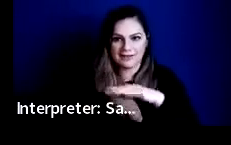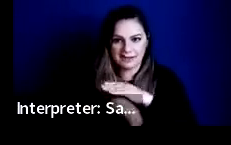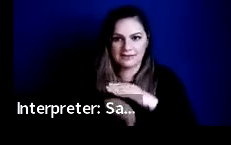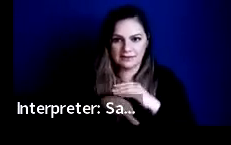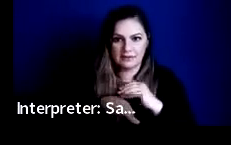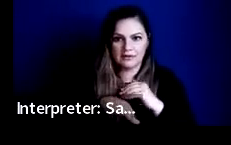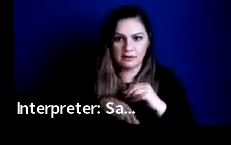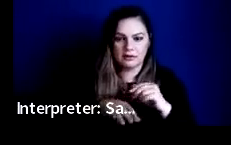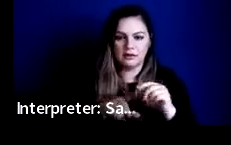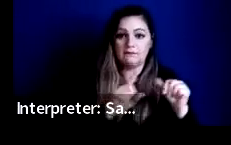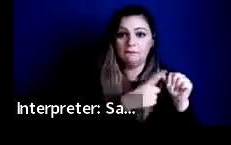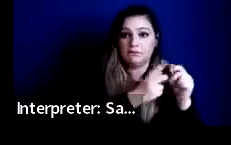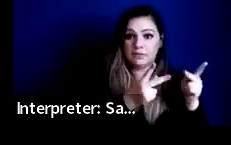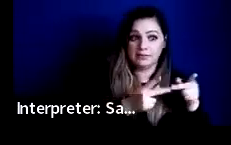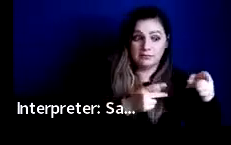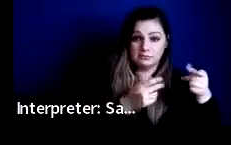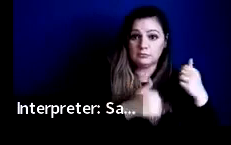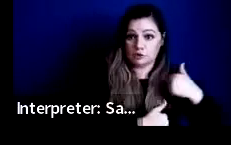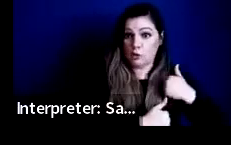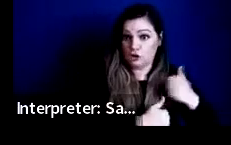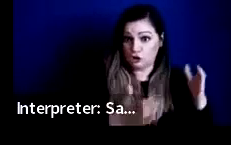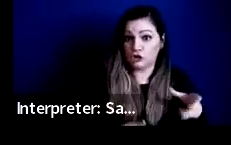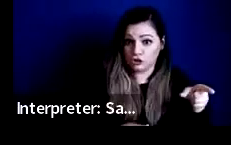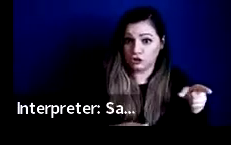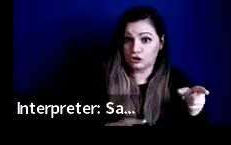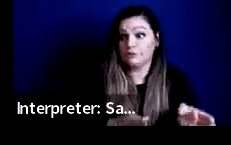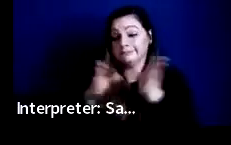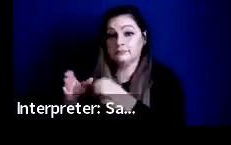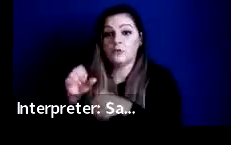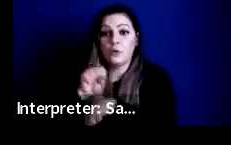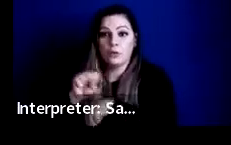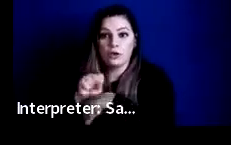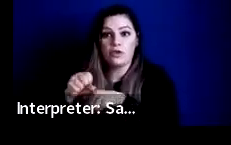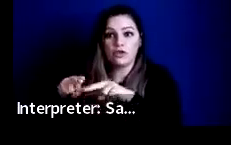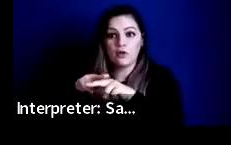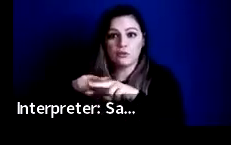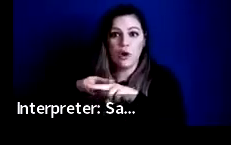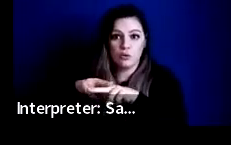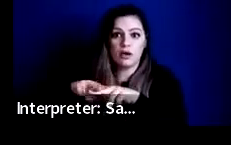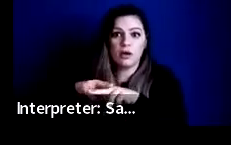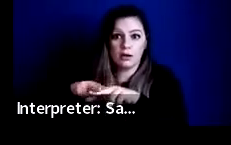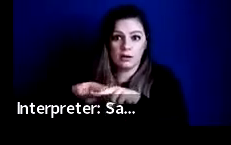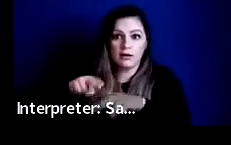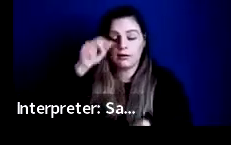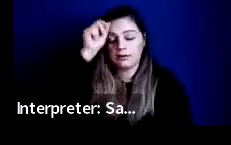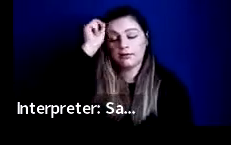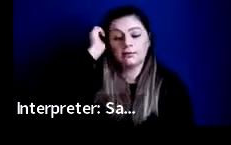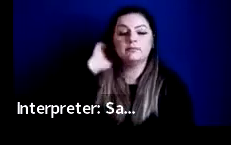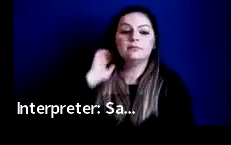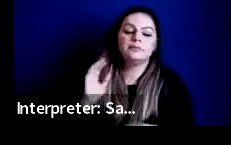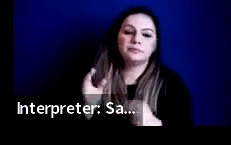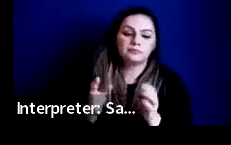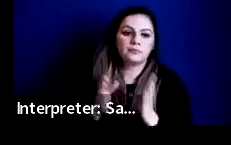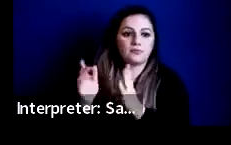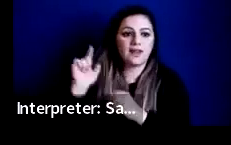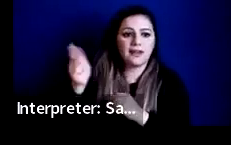was, in this case, being a railroad worker. Then in the late 1890s, we see